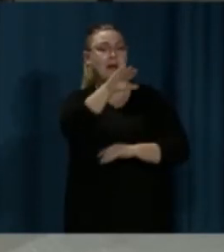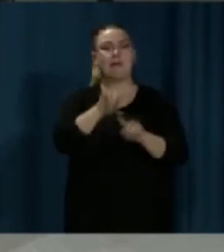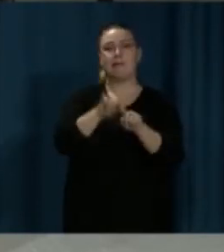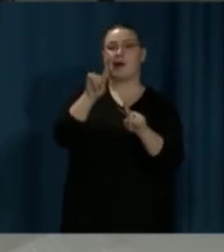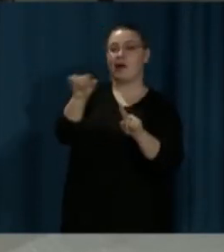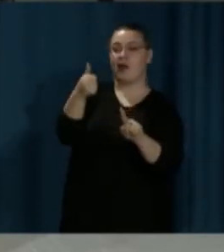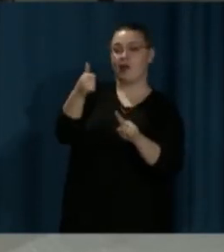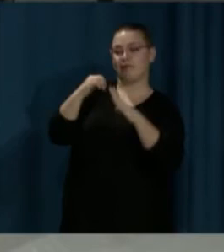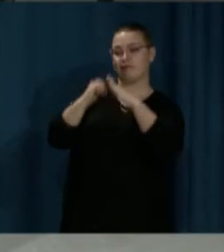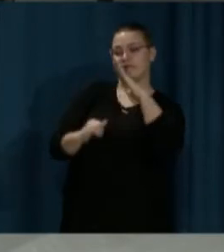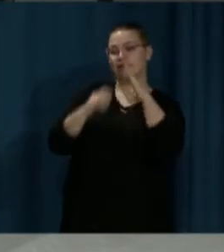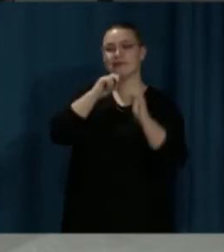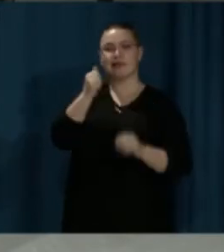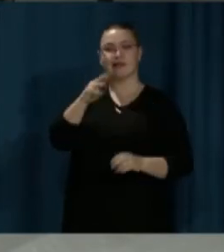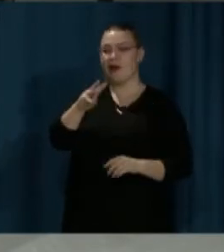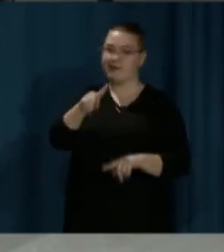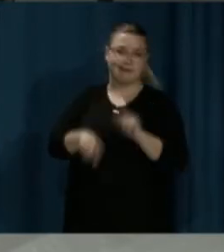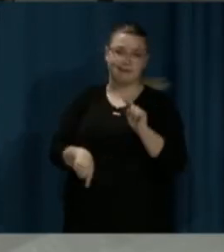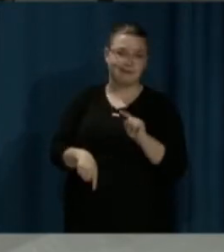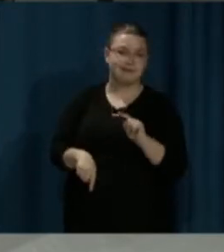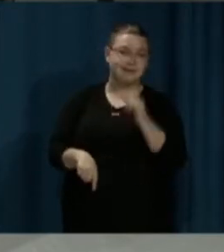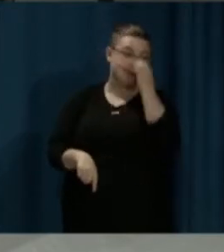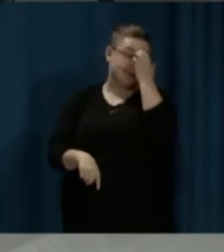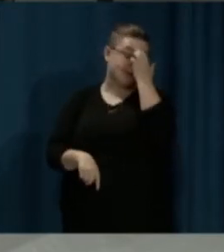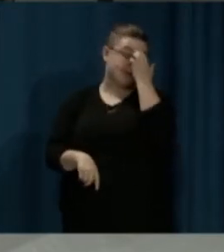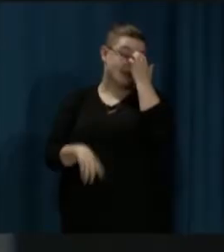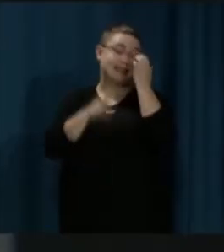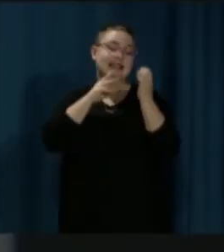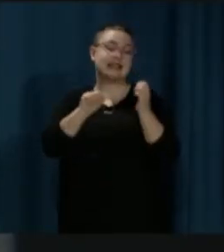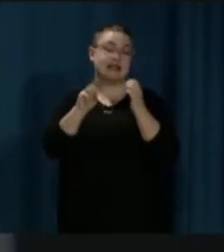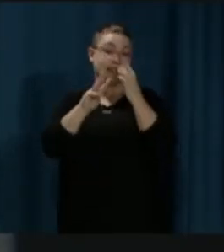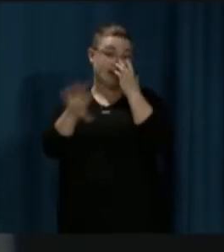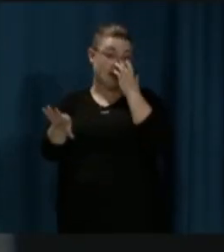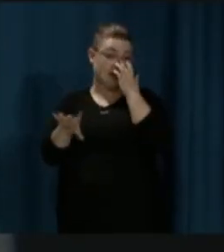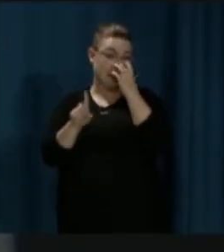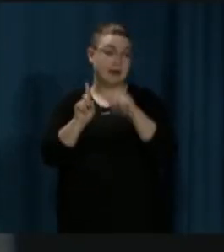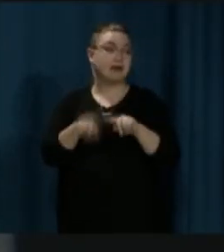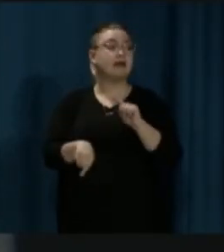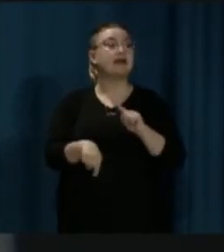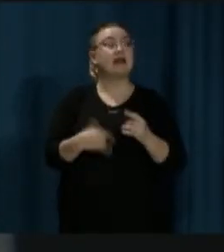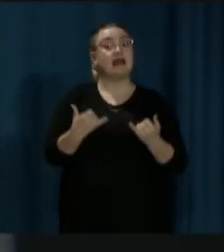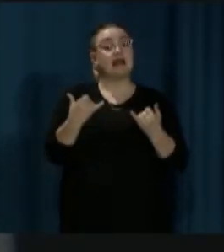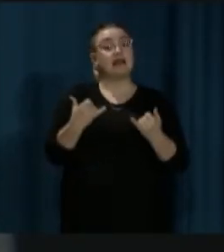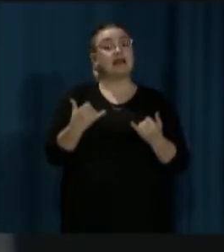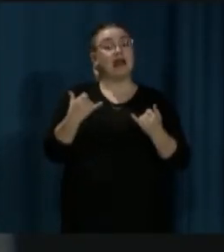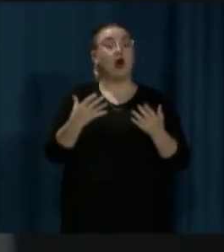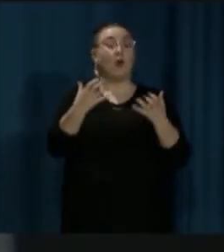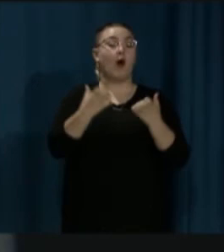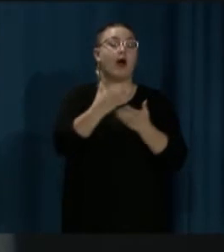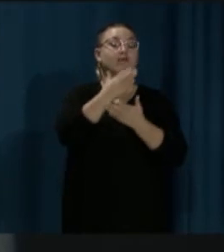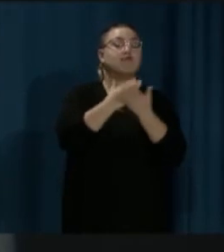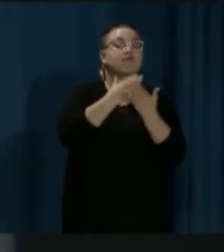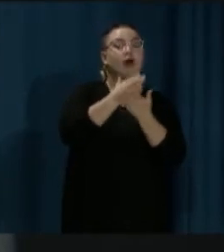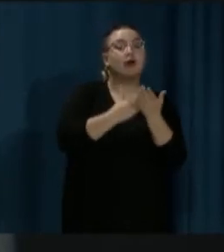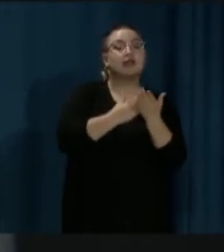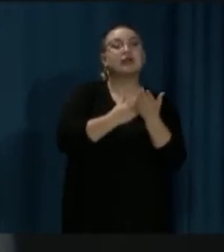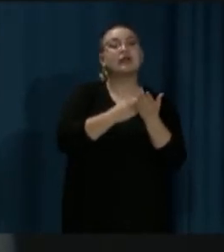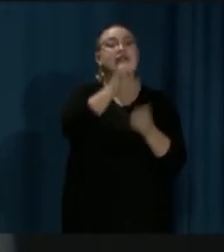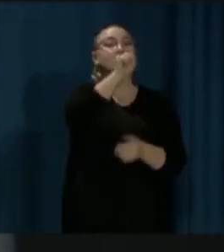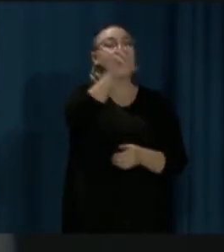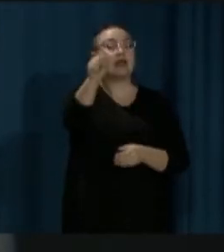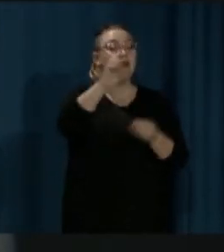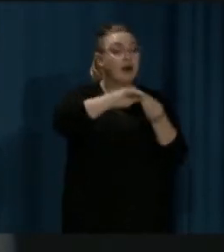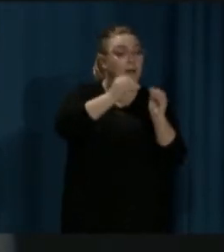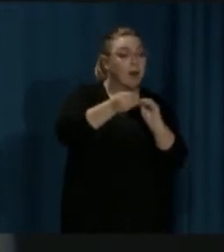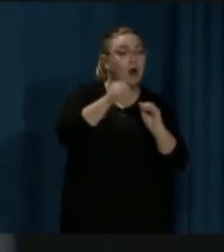But they've now started to require you to put a partial social security number or partial driver's license number, whichever you